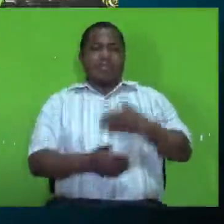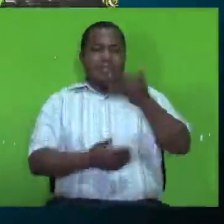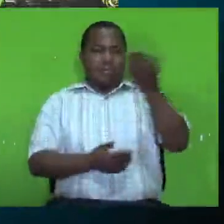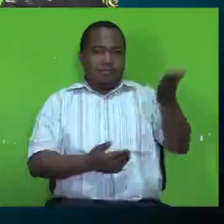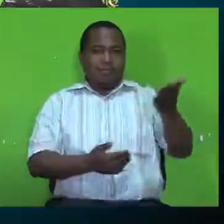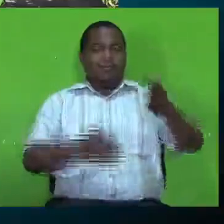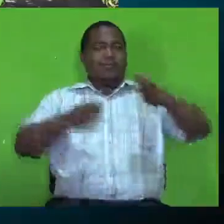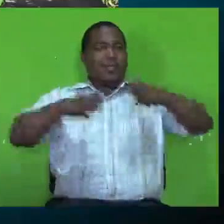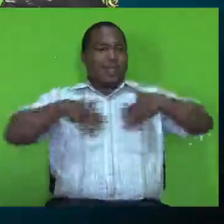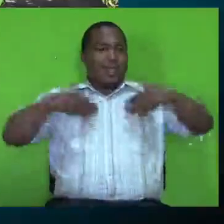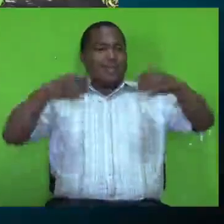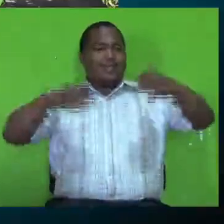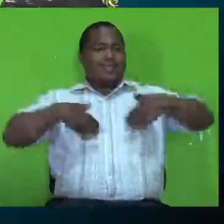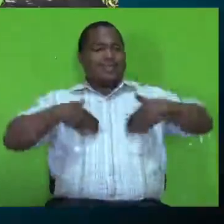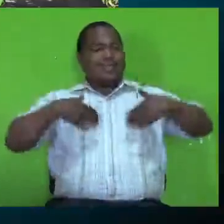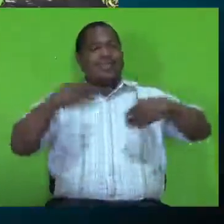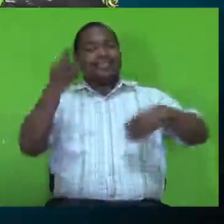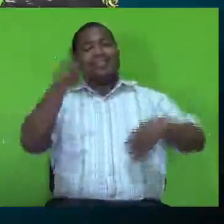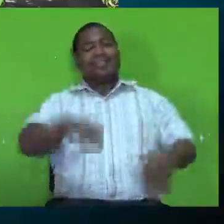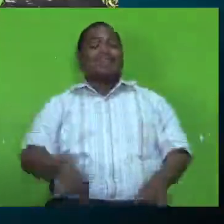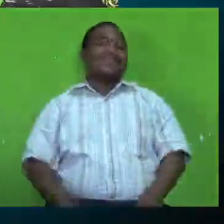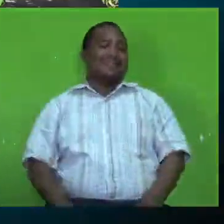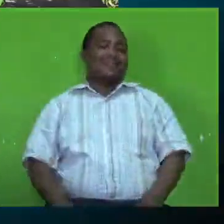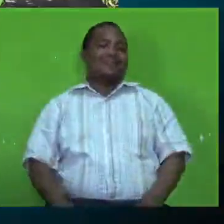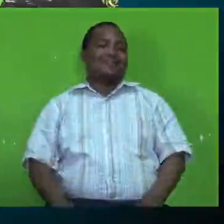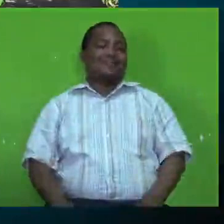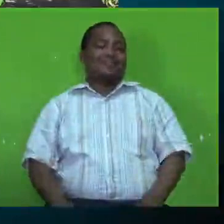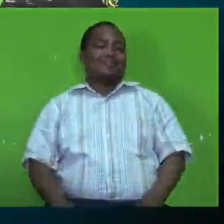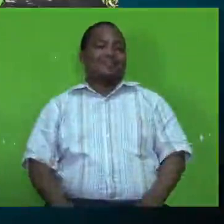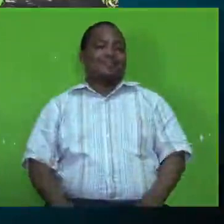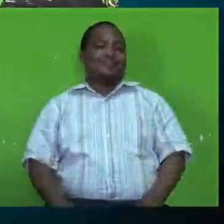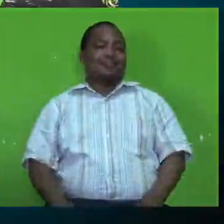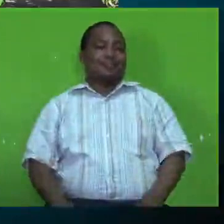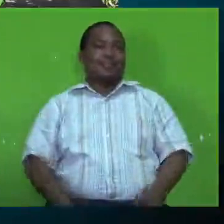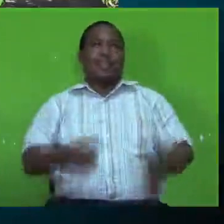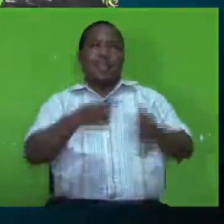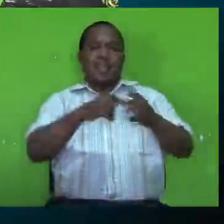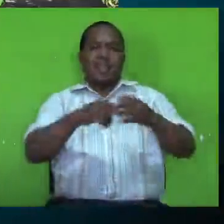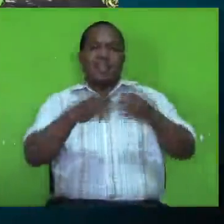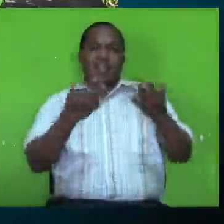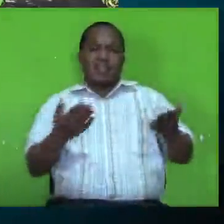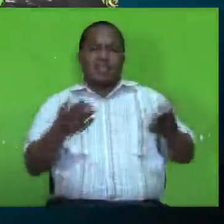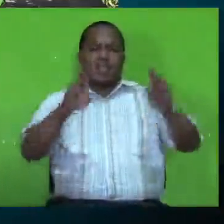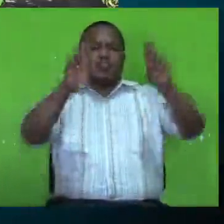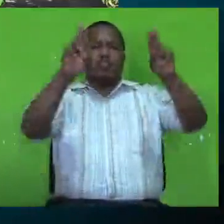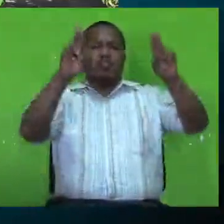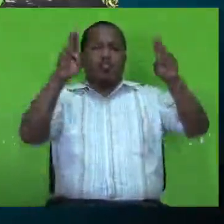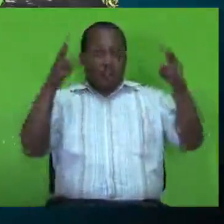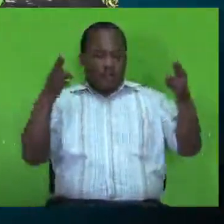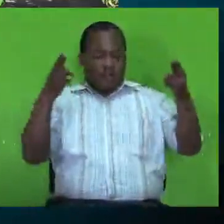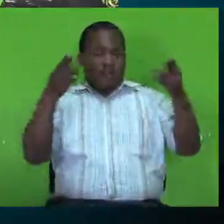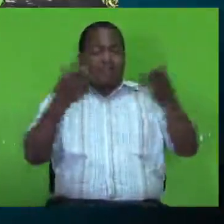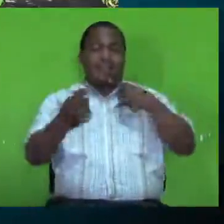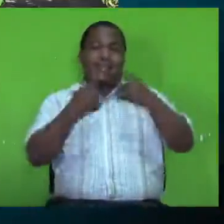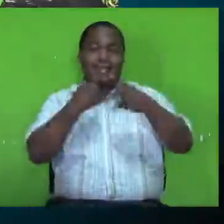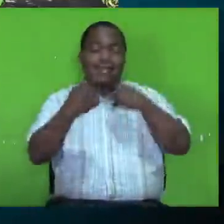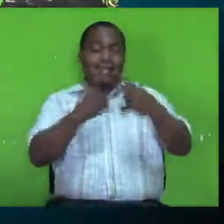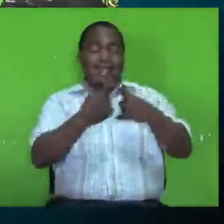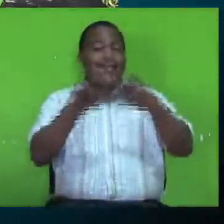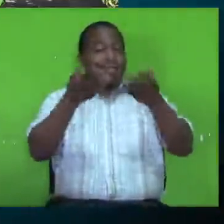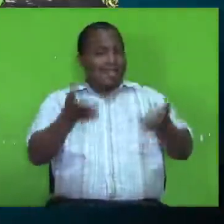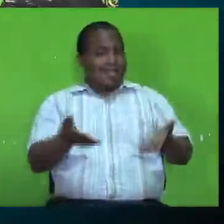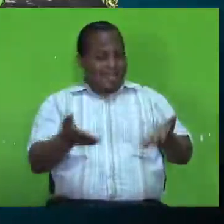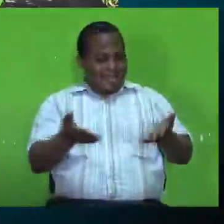will enjoy a lot, for sure, my dears. My dear, the topic we are going to discuss